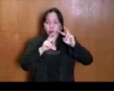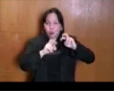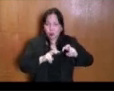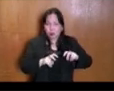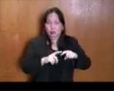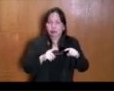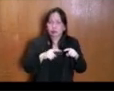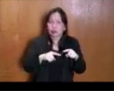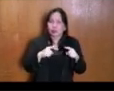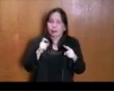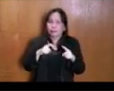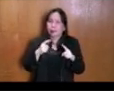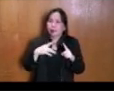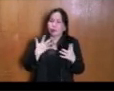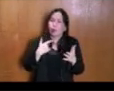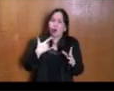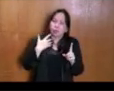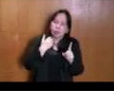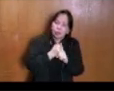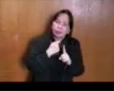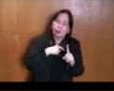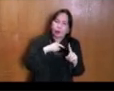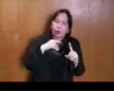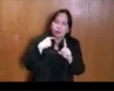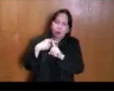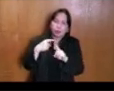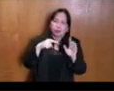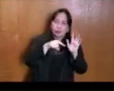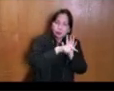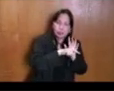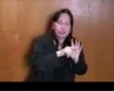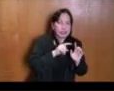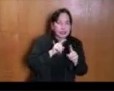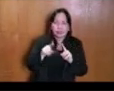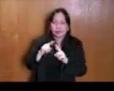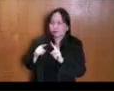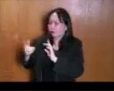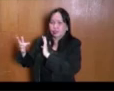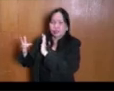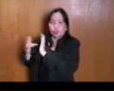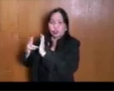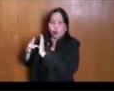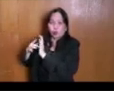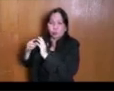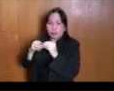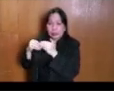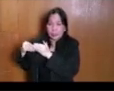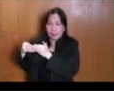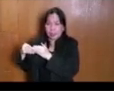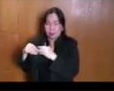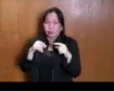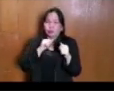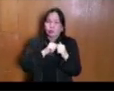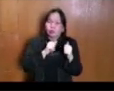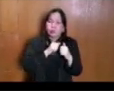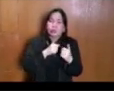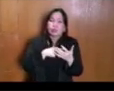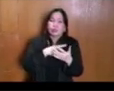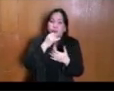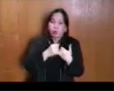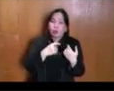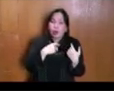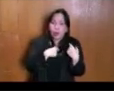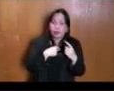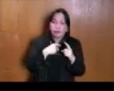that are impact-driven as opposed to technology-driven. And what I mean by this is that we should support projects that